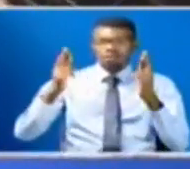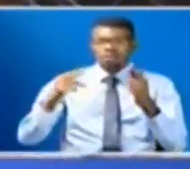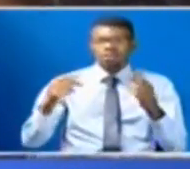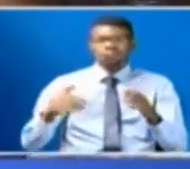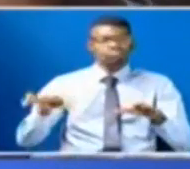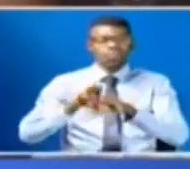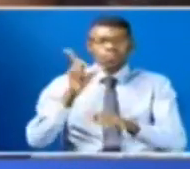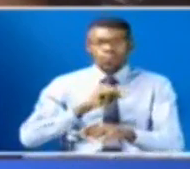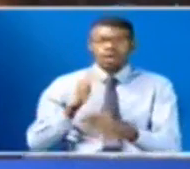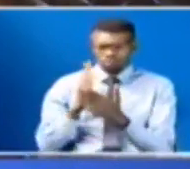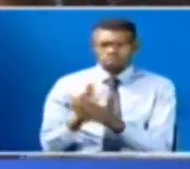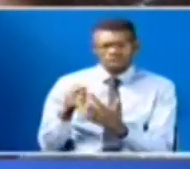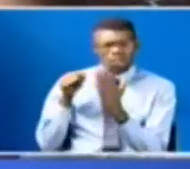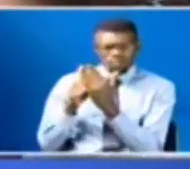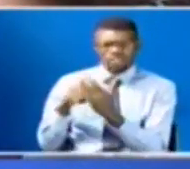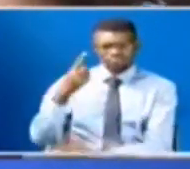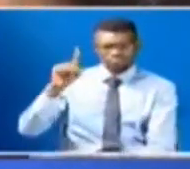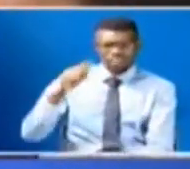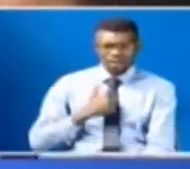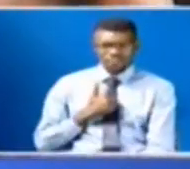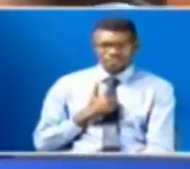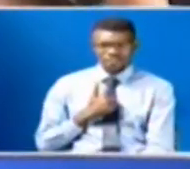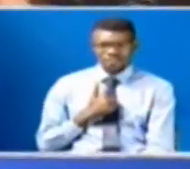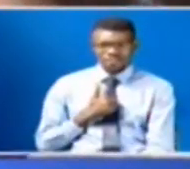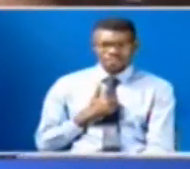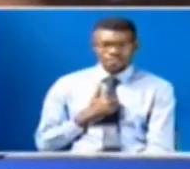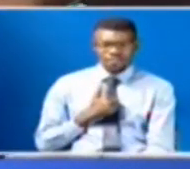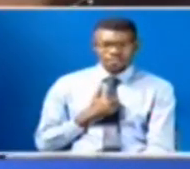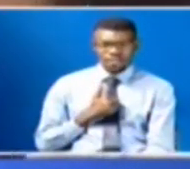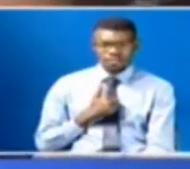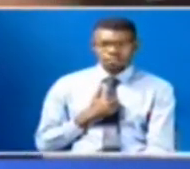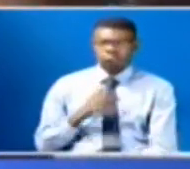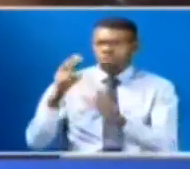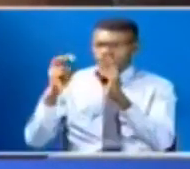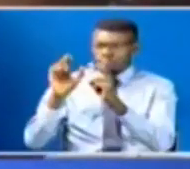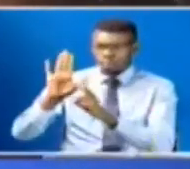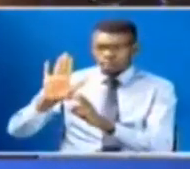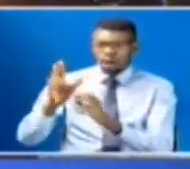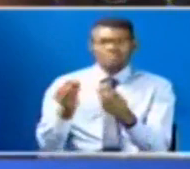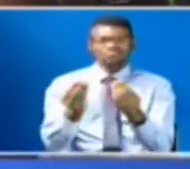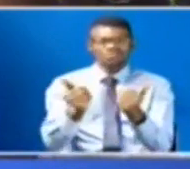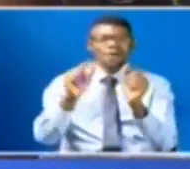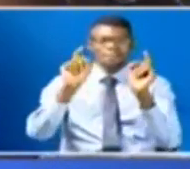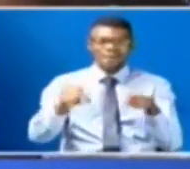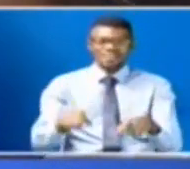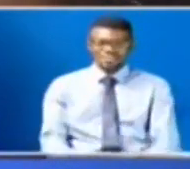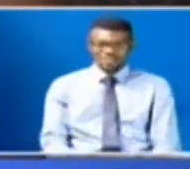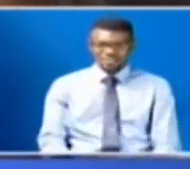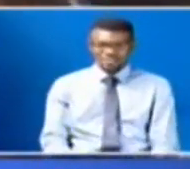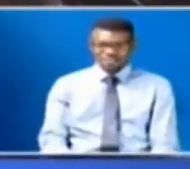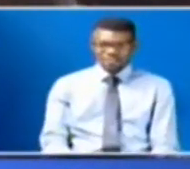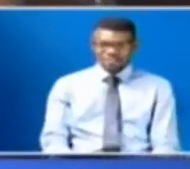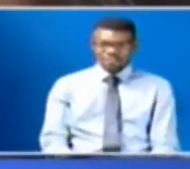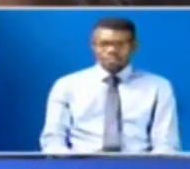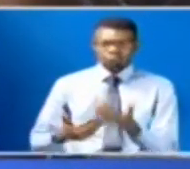see the point, because you have a point, you have issues that really need to be addressed. Historic injustice.